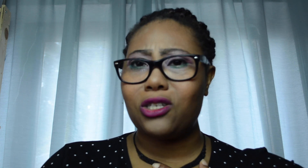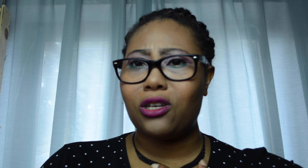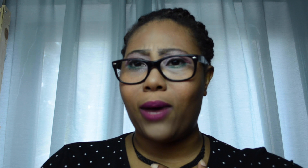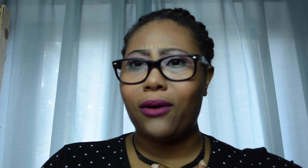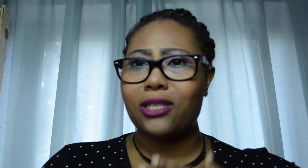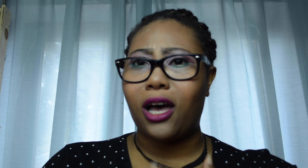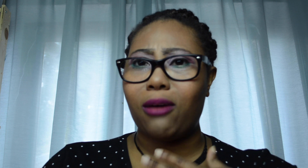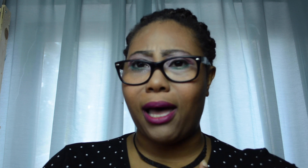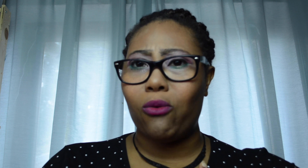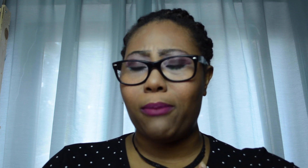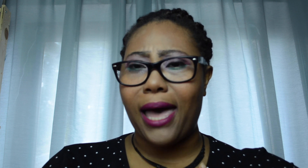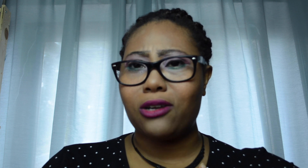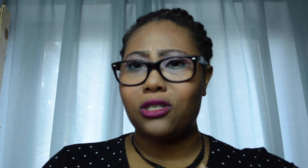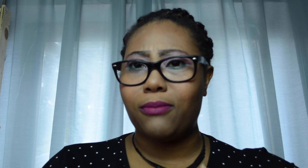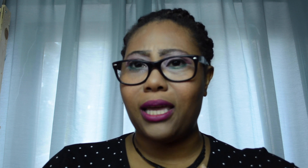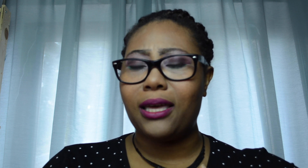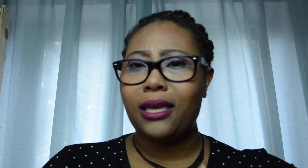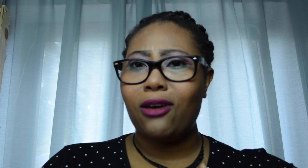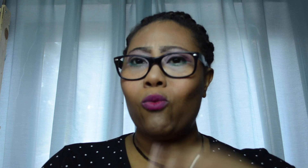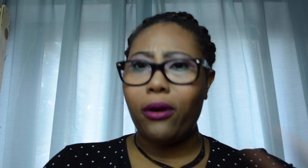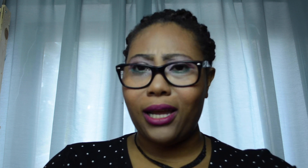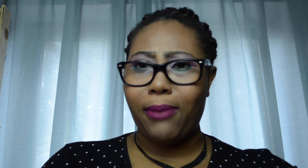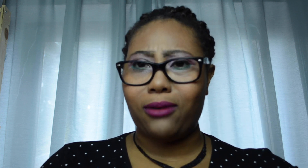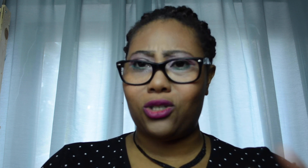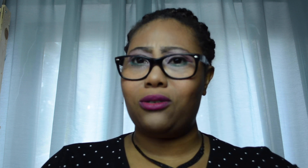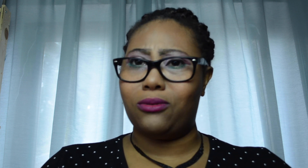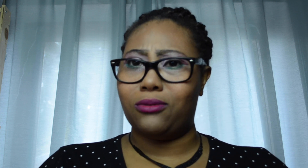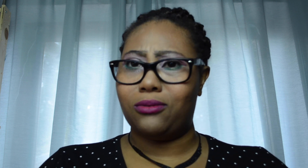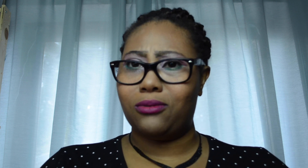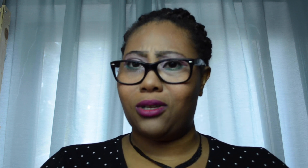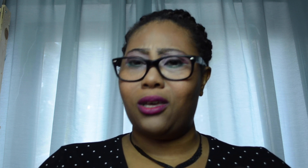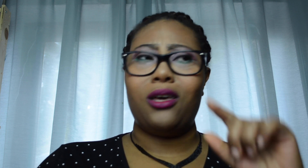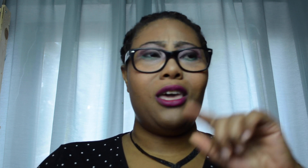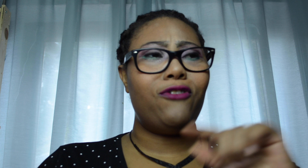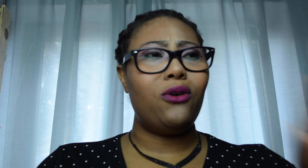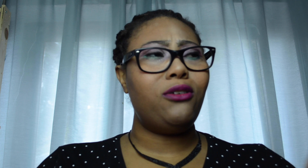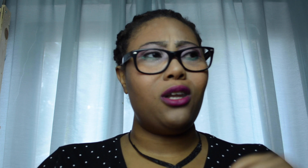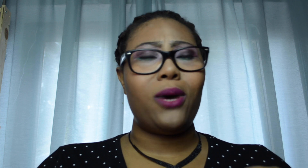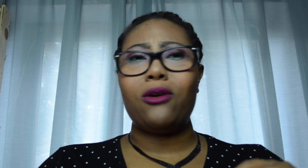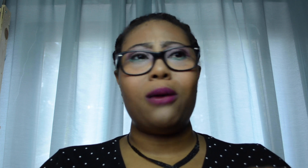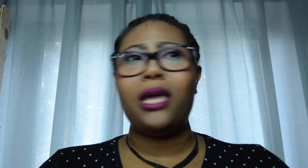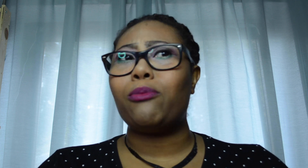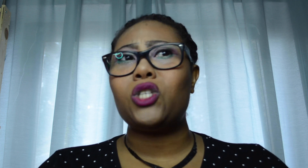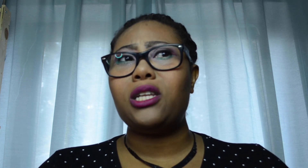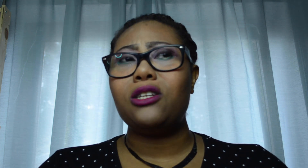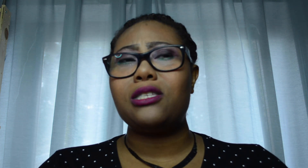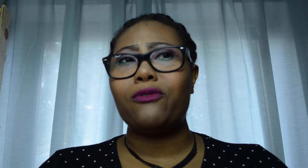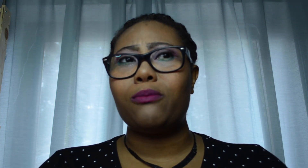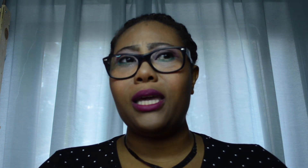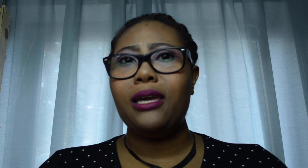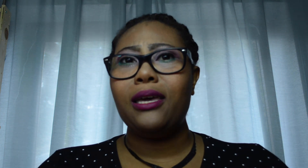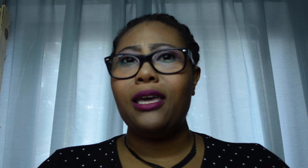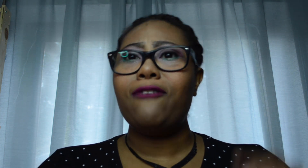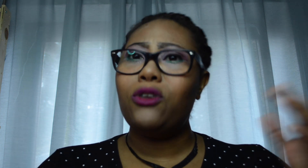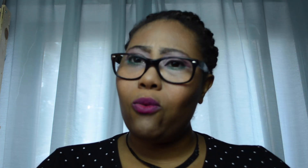the courage to go out and talk about what matters to me. Worry about you. If you, and you know what, don't come in here projecting your stuff